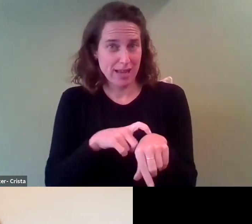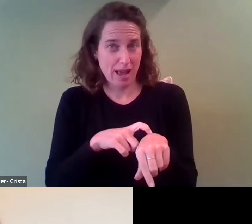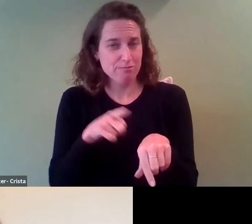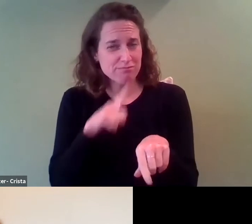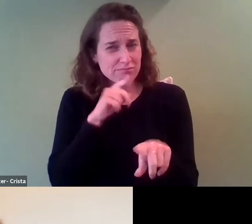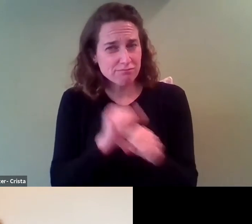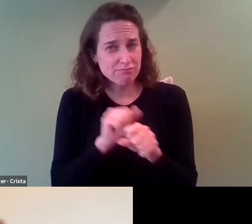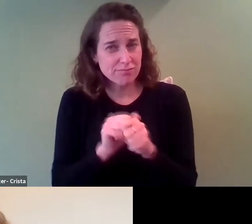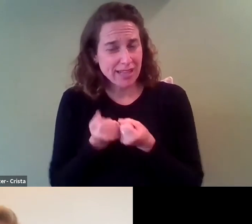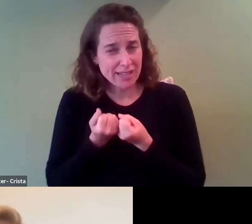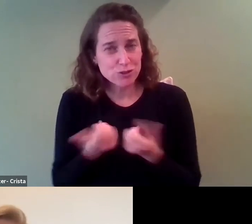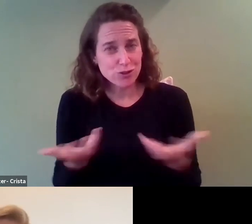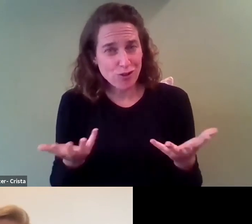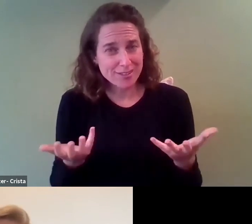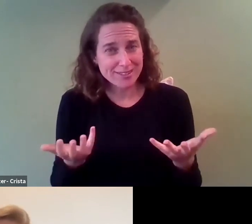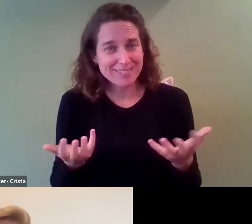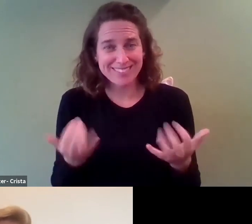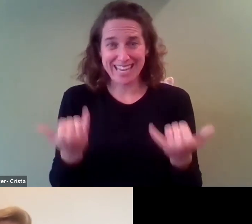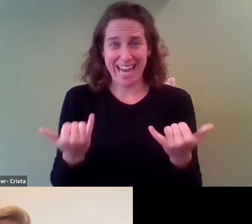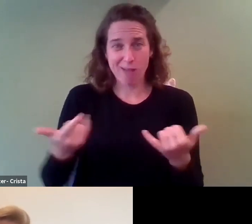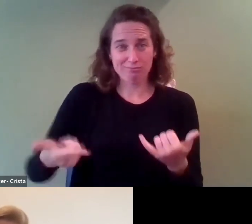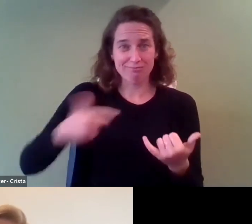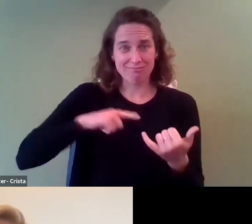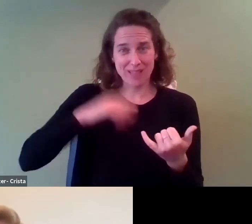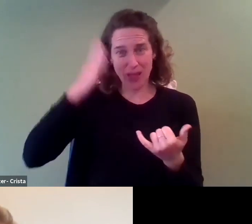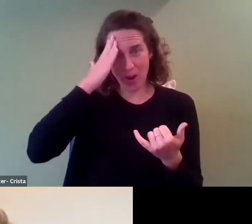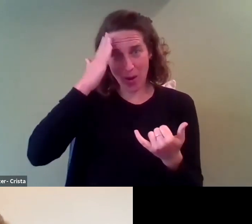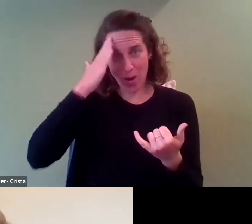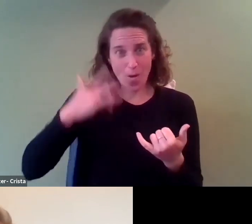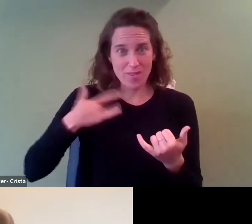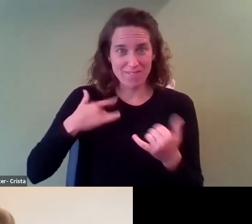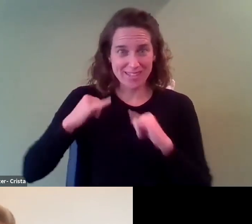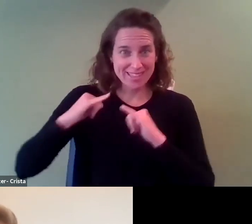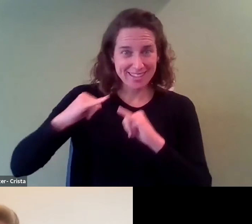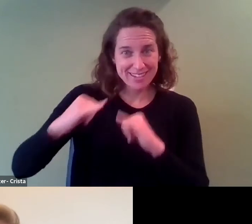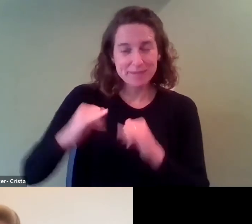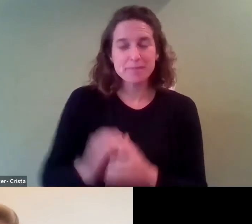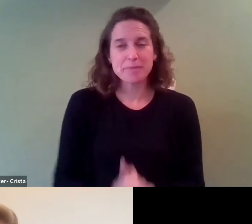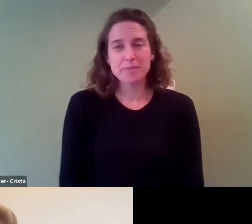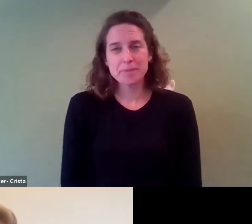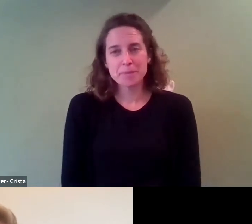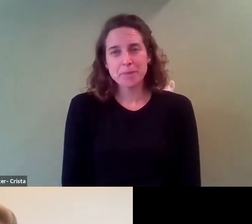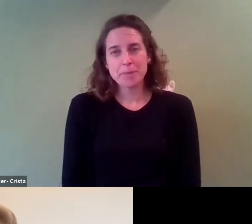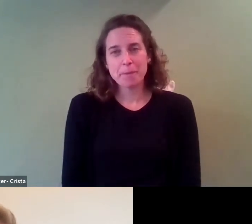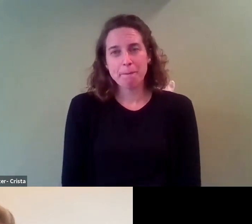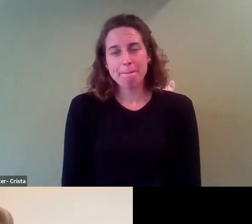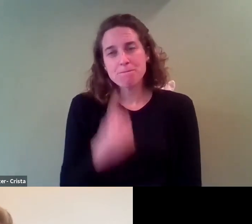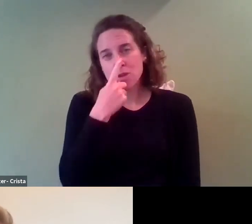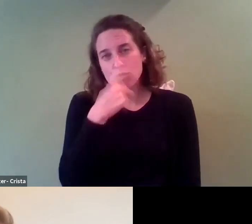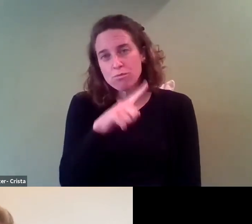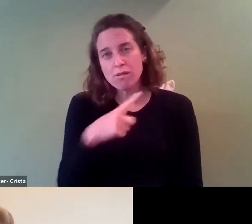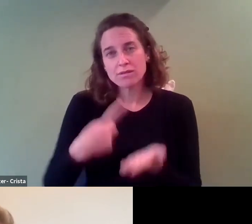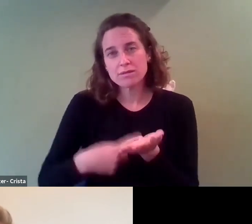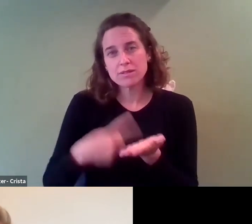Actually, they know what we feel like now because we're on screens all day. But let's talk about the